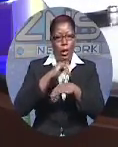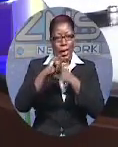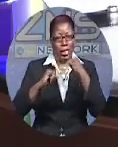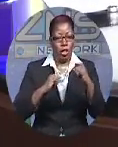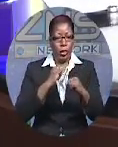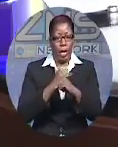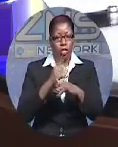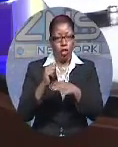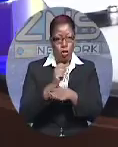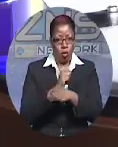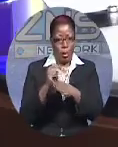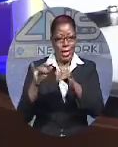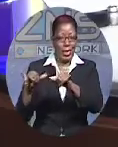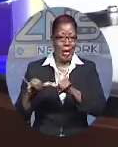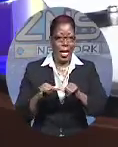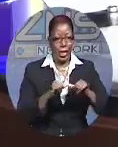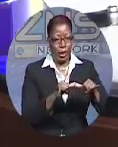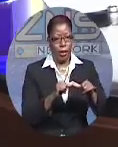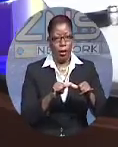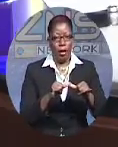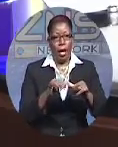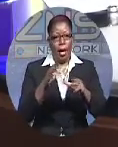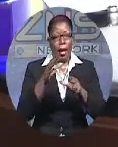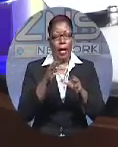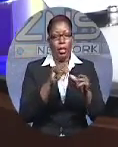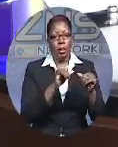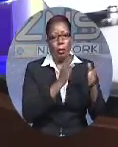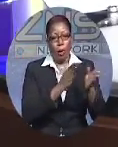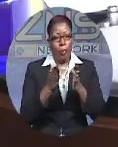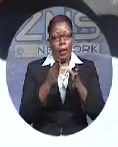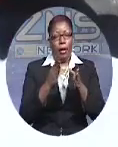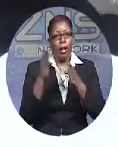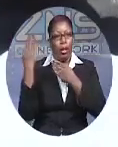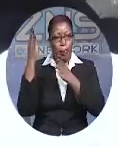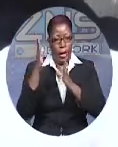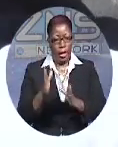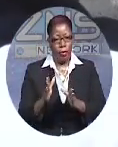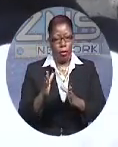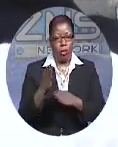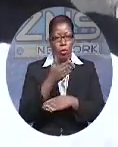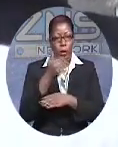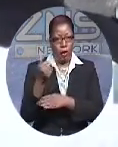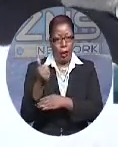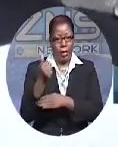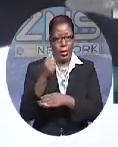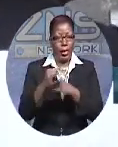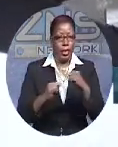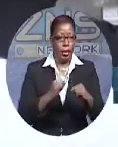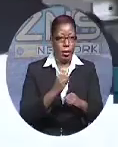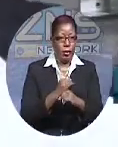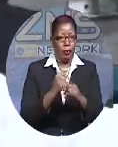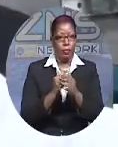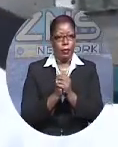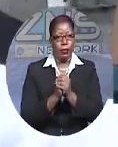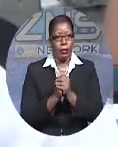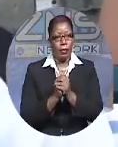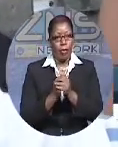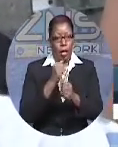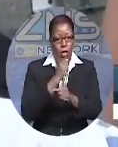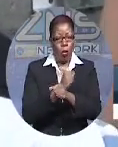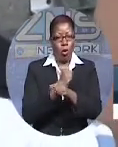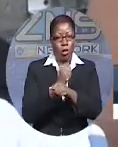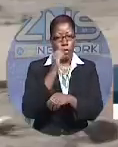standards and will prepare Bahamians to be among the best in the industry. The LJM Maritime Academy, in the works